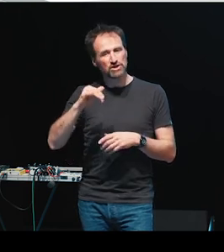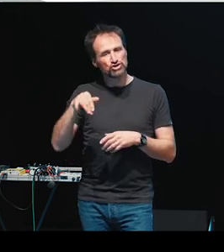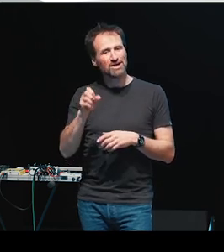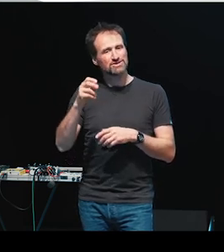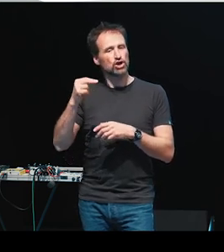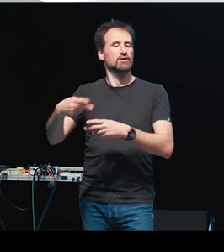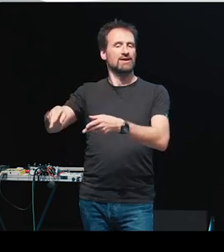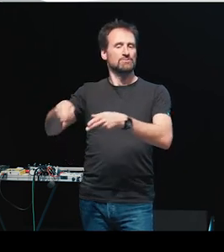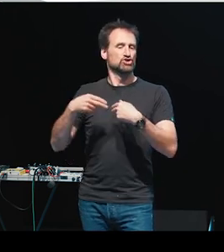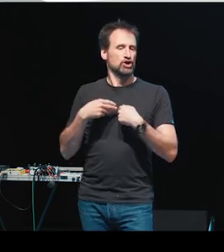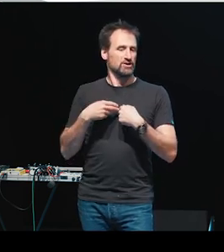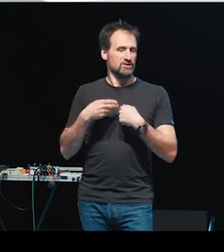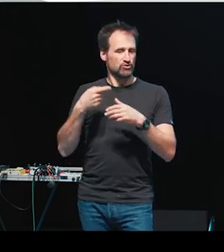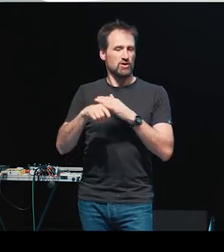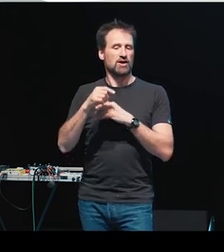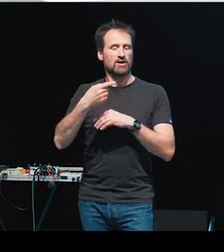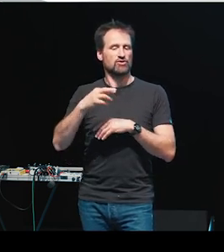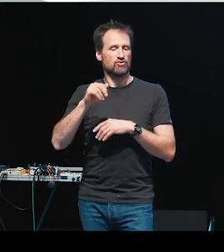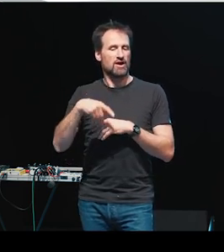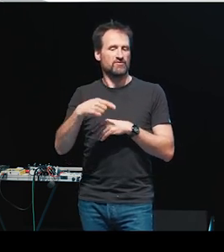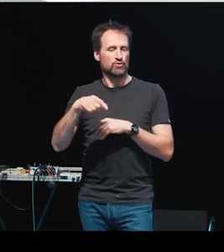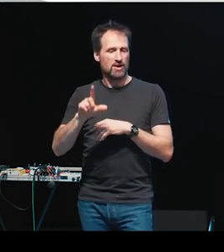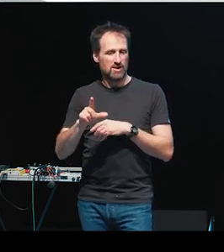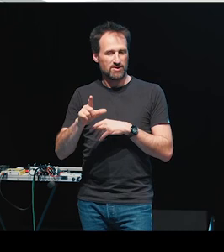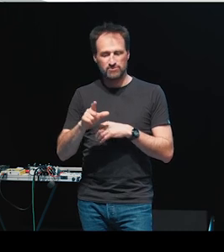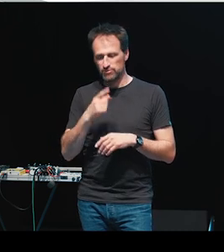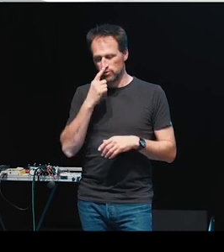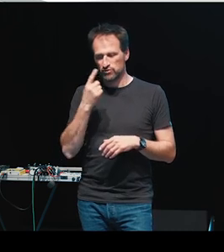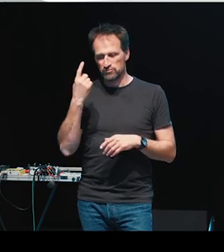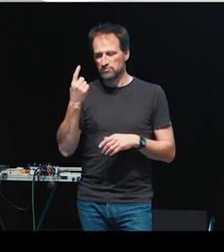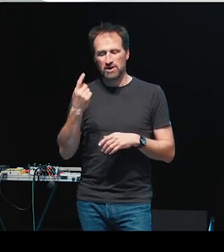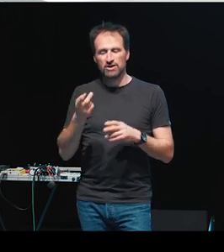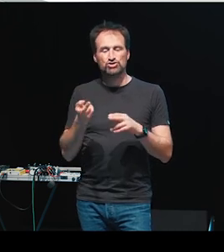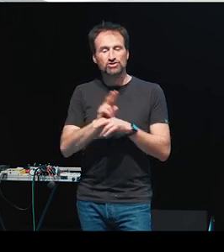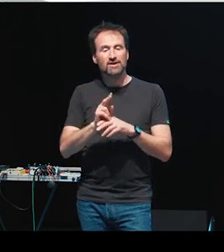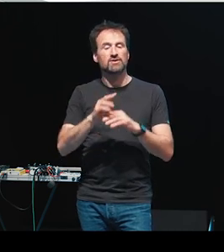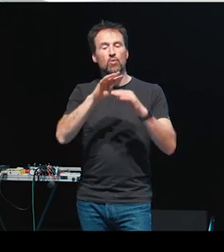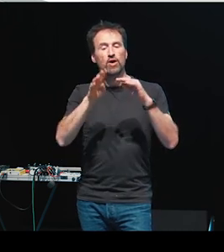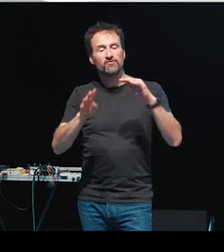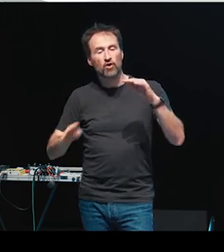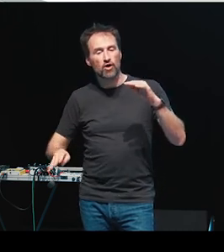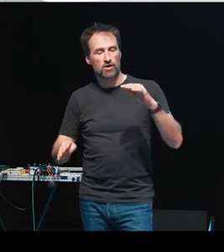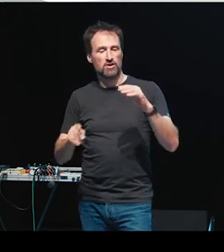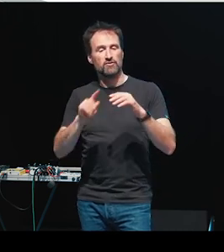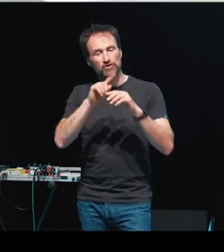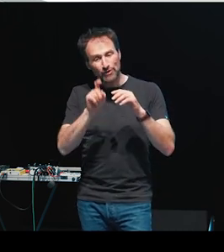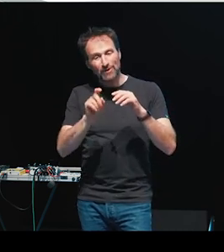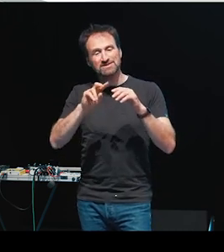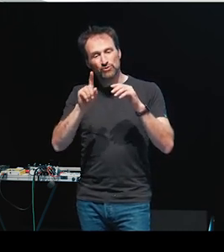request. And since there's only one request, we don't have to write code to coordinate sending a waterfall of REST requests.